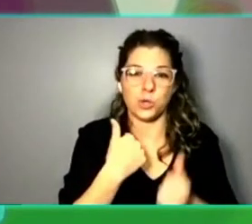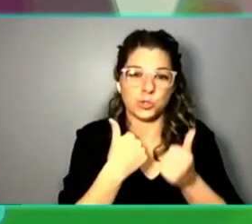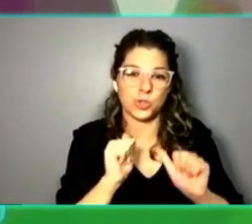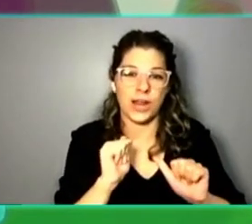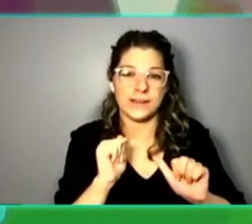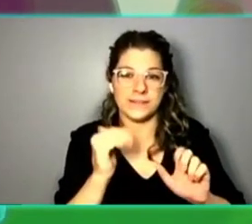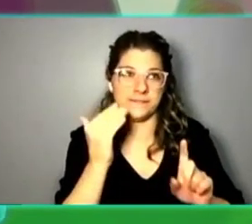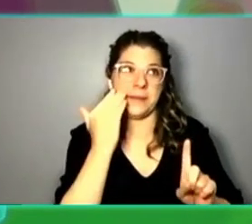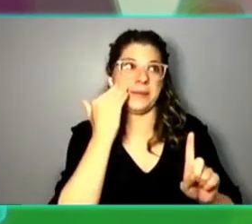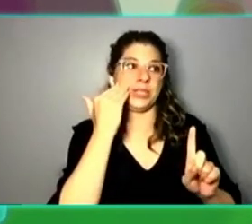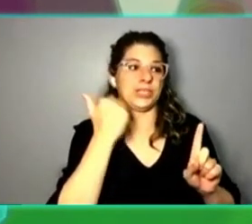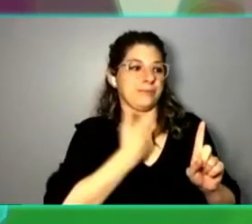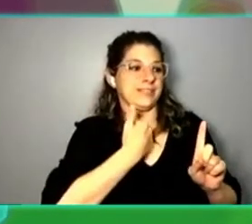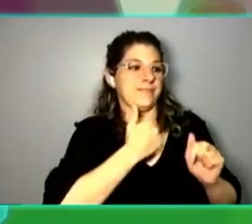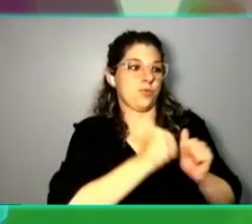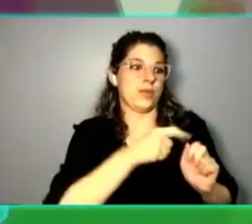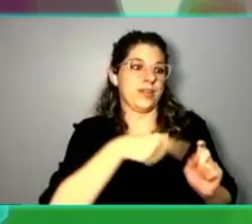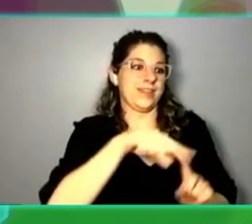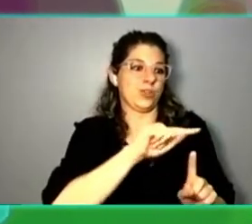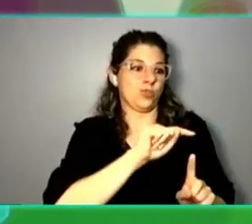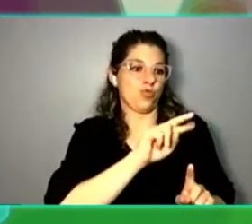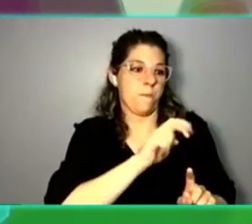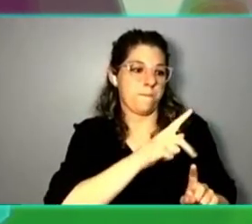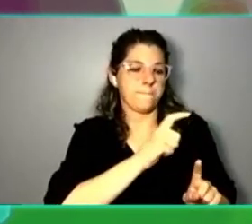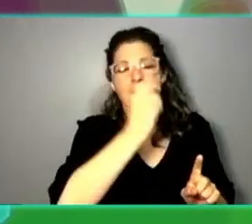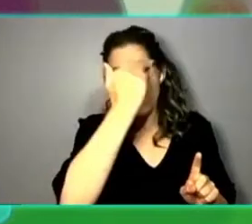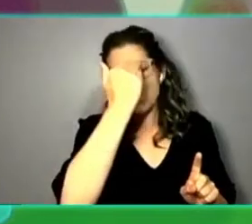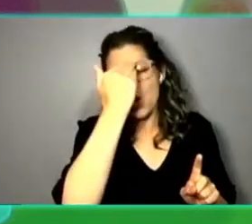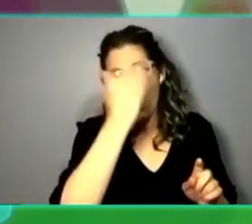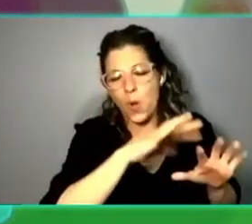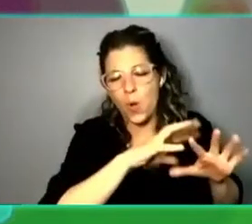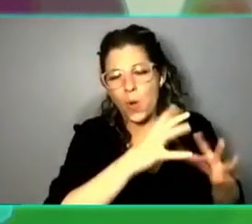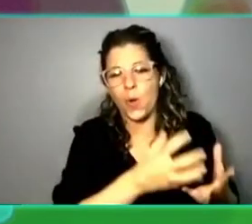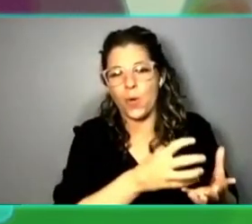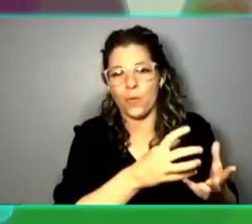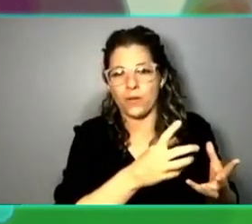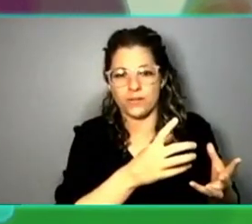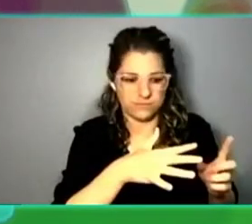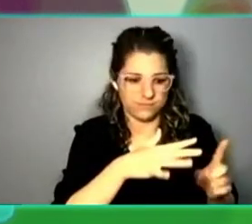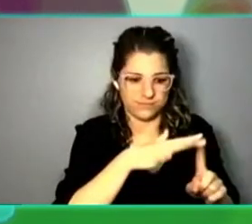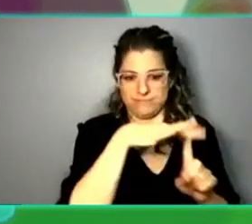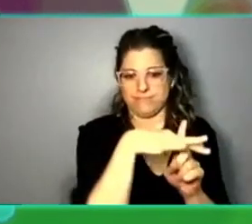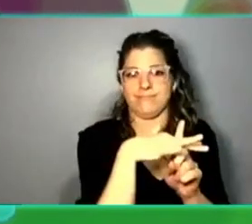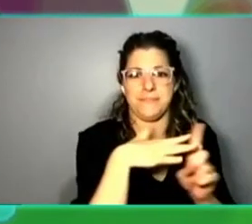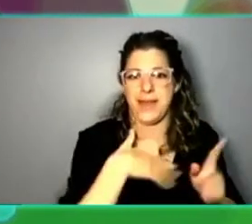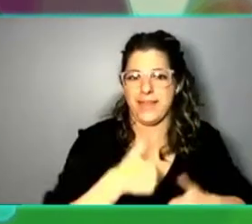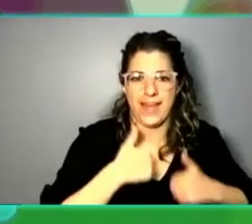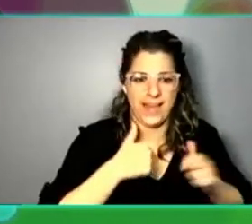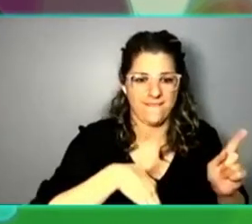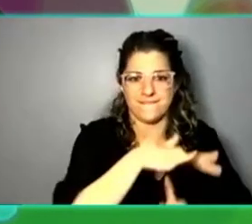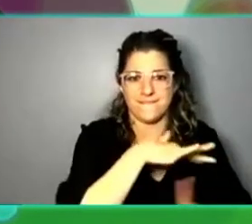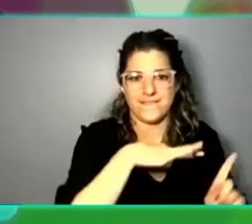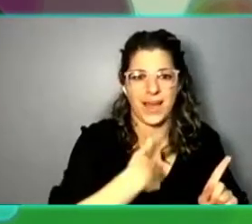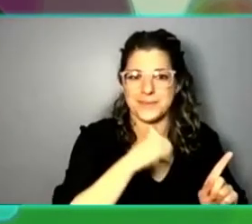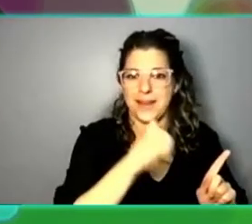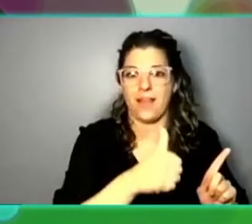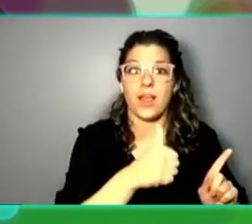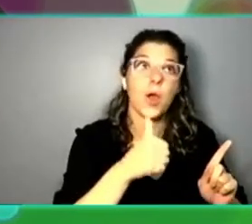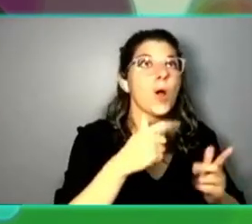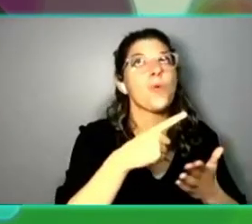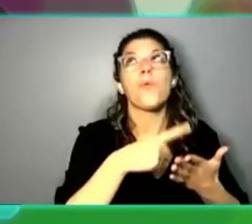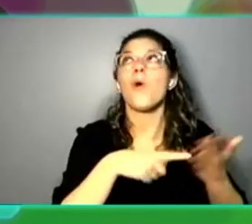familiarize like myself with the tropes. Of course, I know what they are because they've been around me my entire life. So I'm not gonna be like, oh, what are